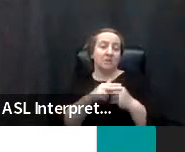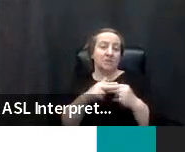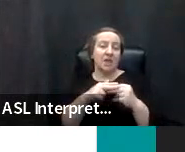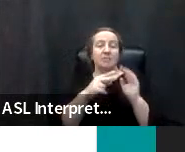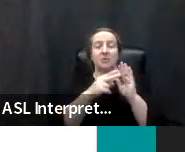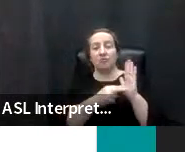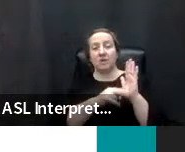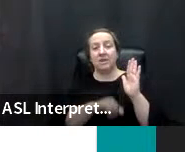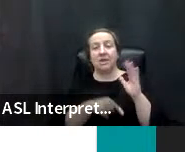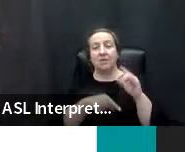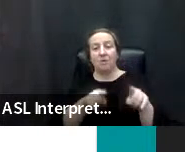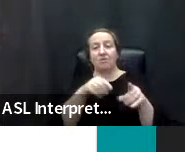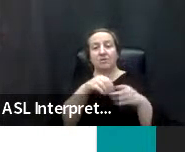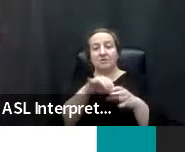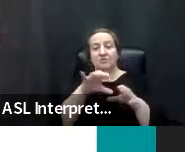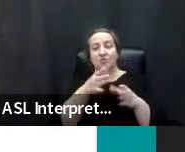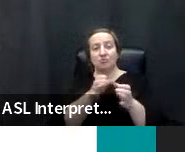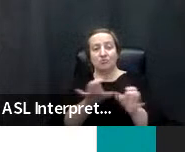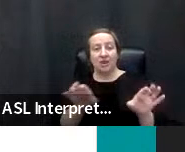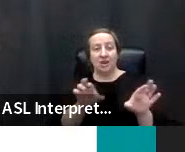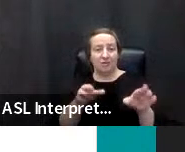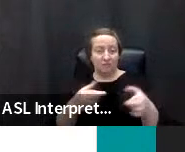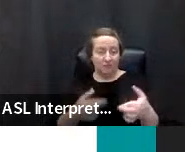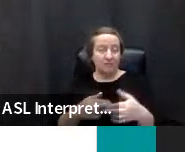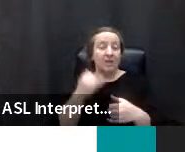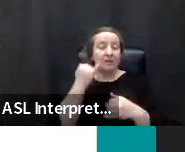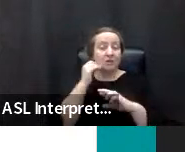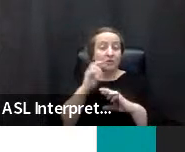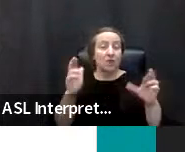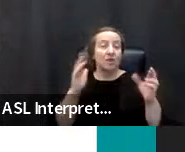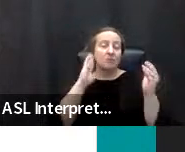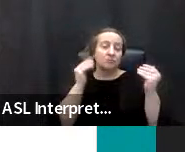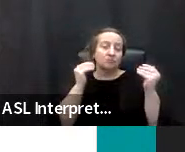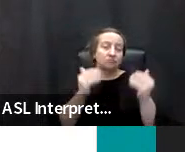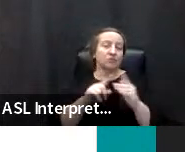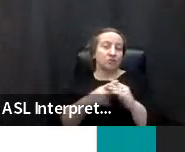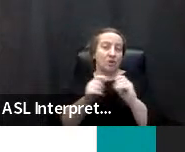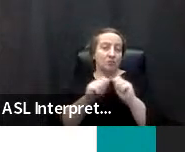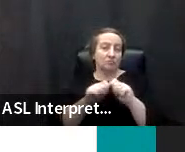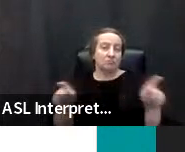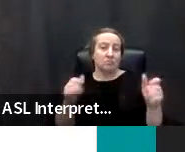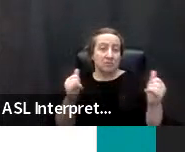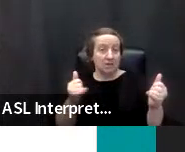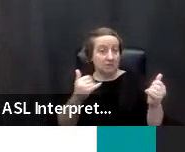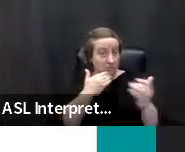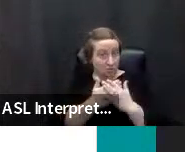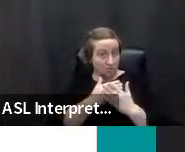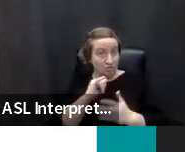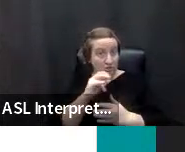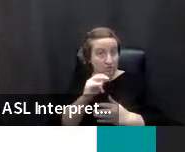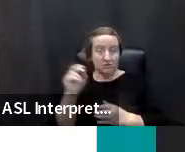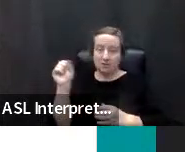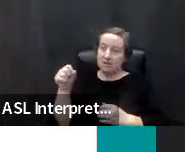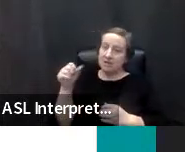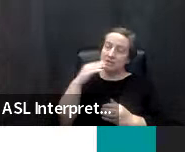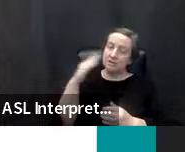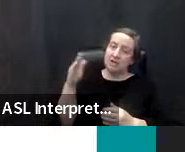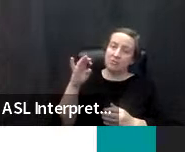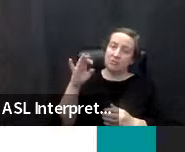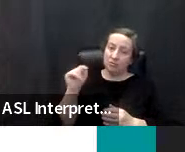those also while you're in your breakout rooms. So if you're ready, let's go ahead and start those now. We good, Jason? Yes, thank you, Brent. All